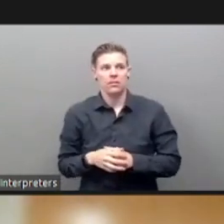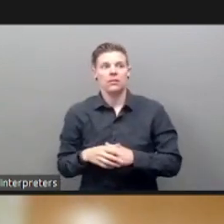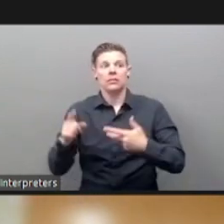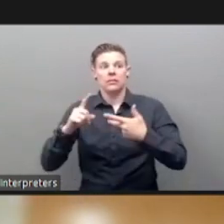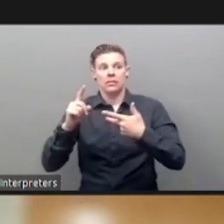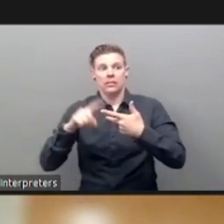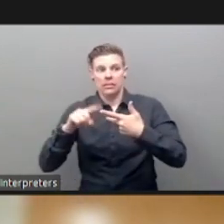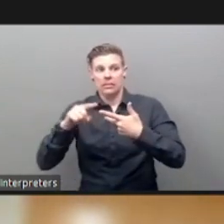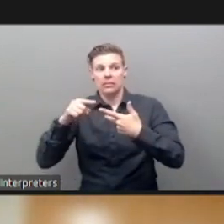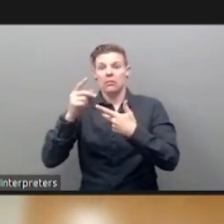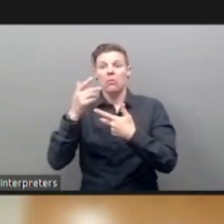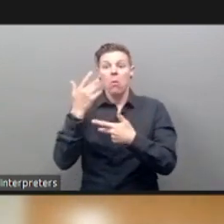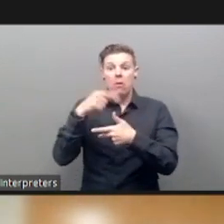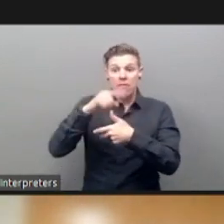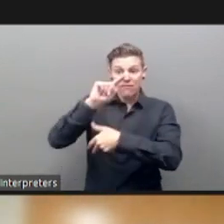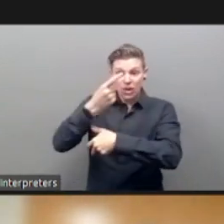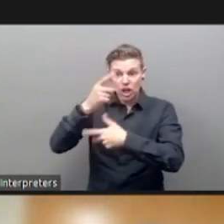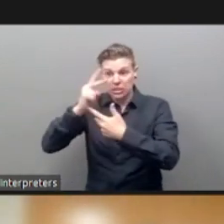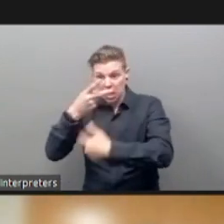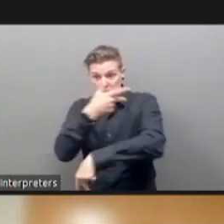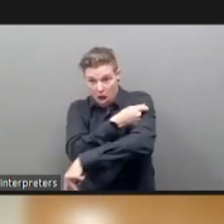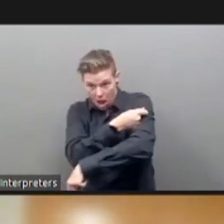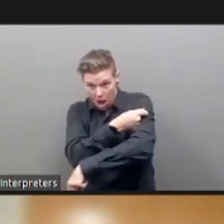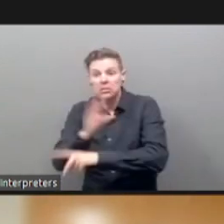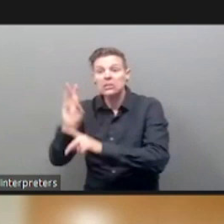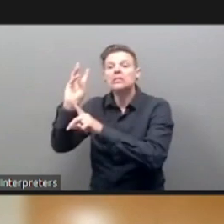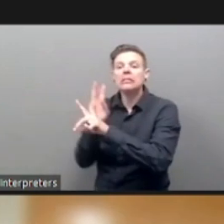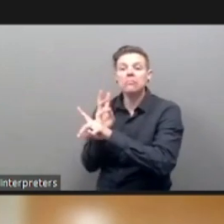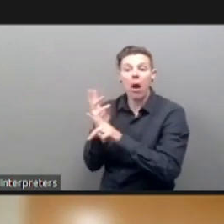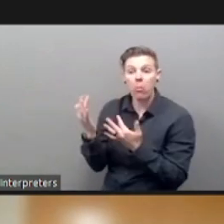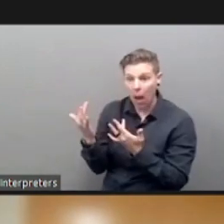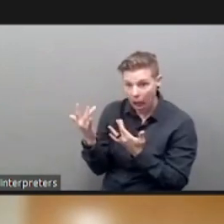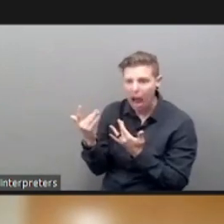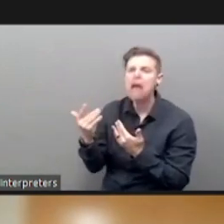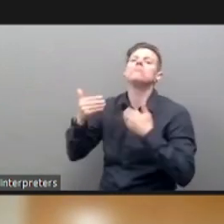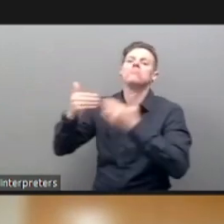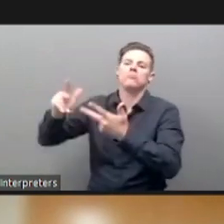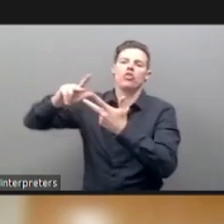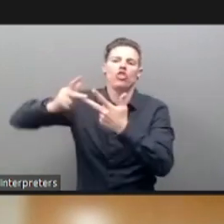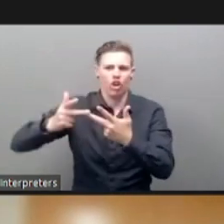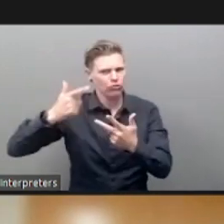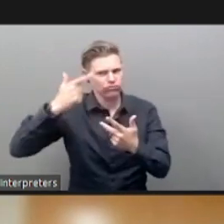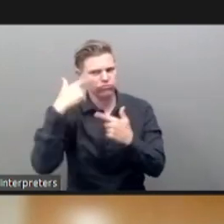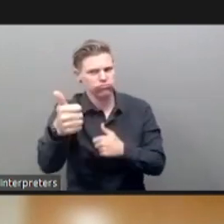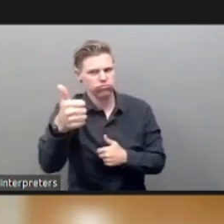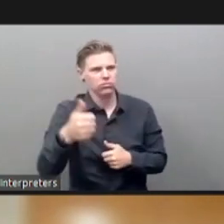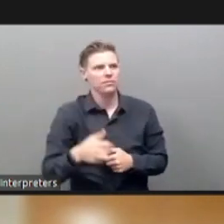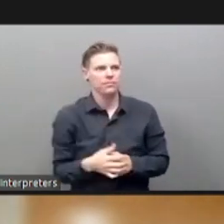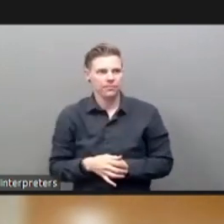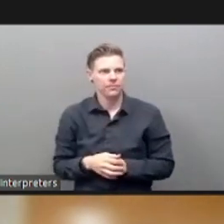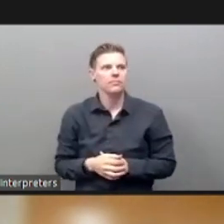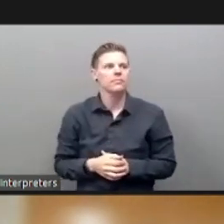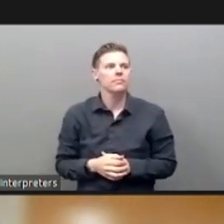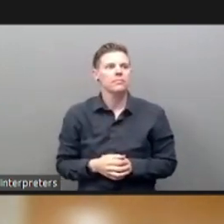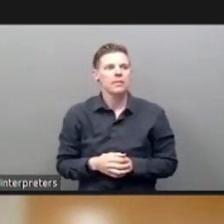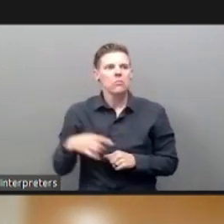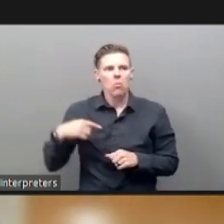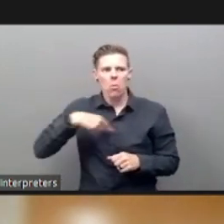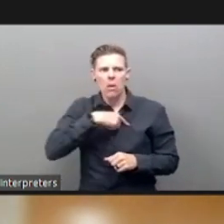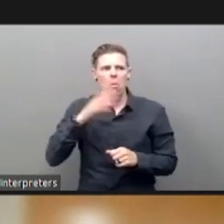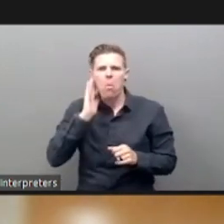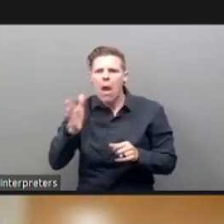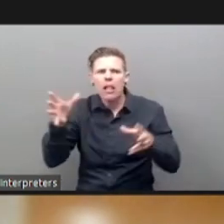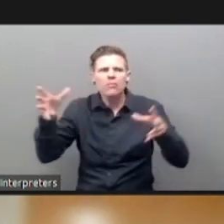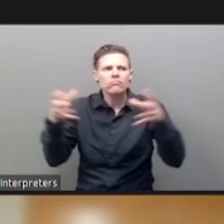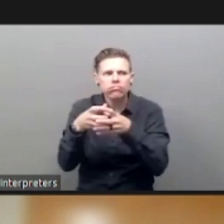series, and they will meet again. The ACIP will meet on the October 21st to make recommendations regarding the